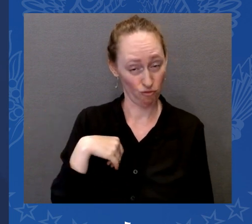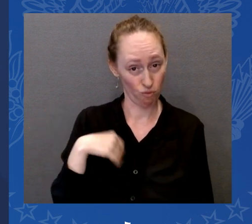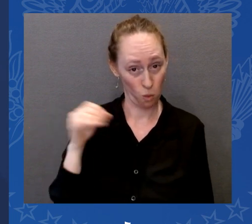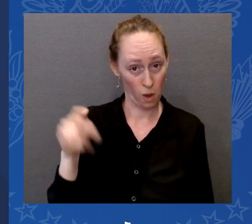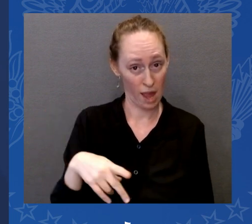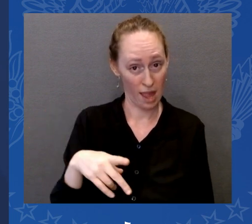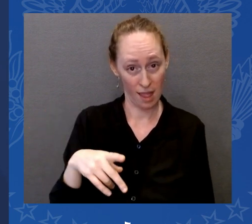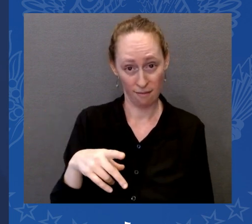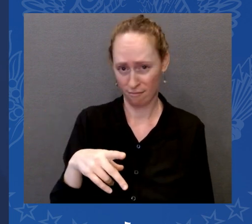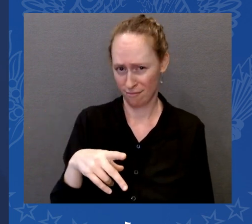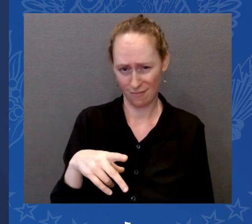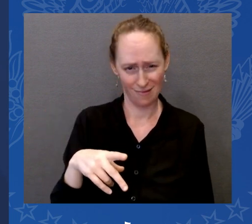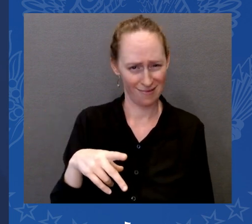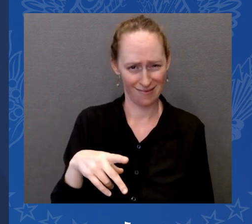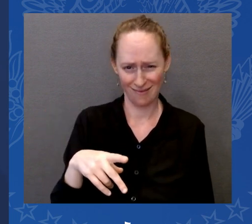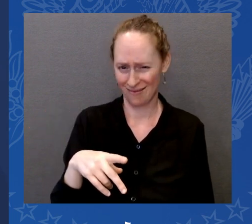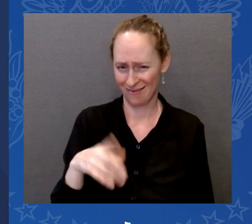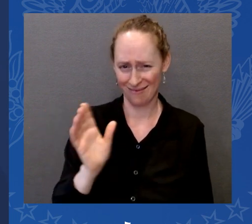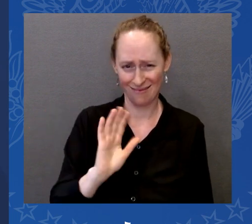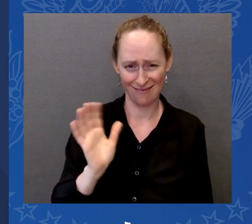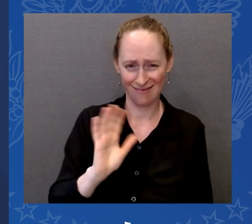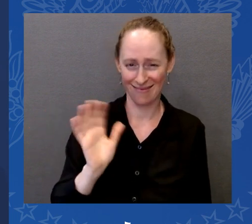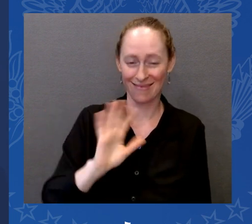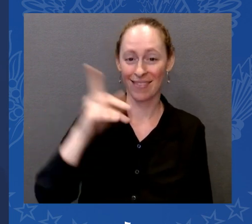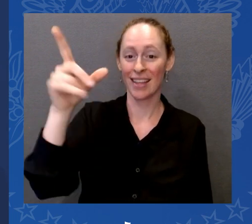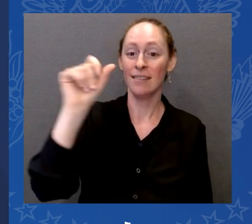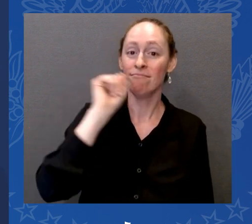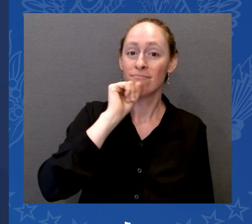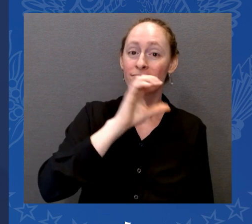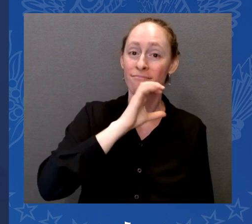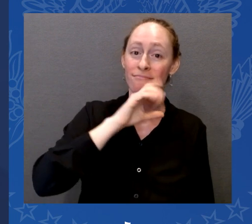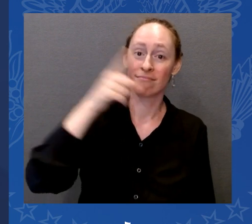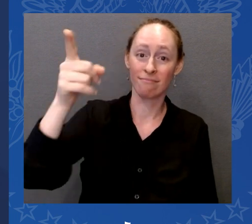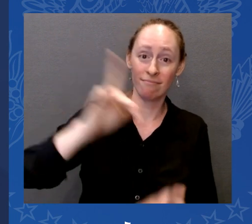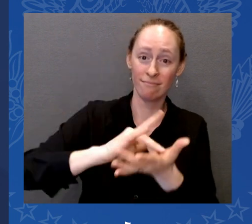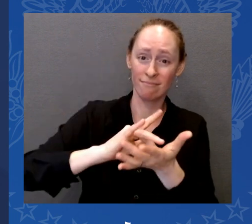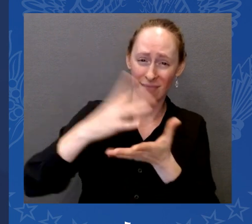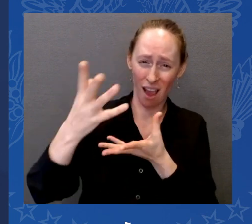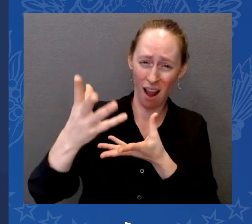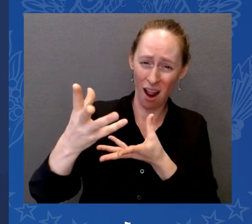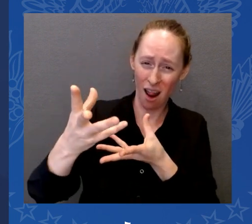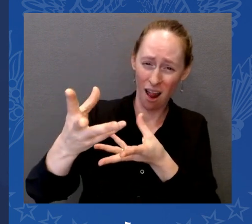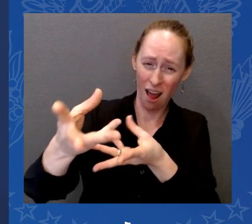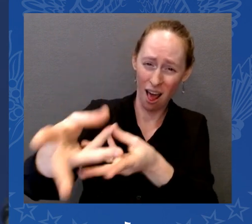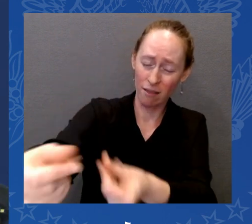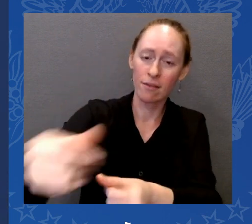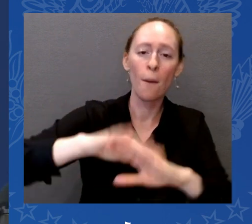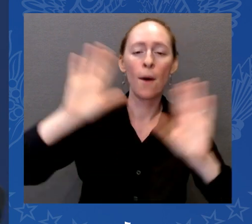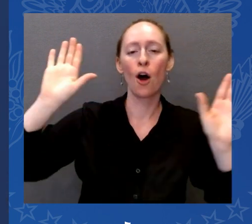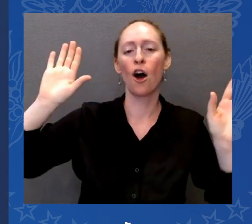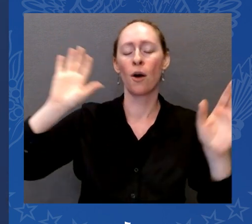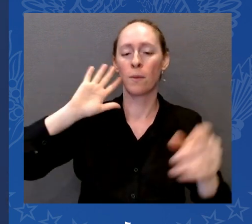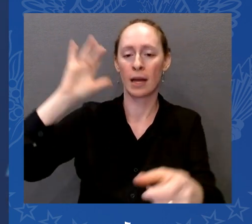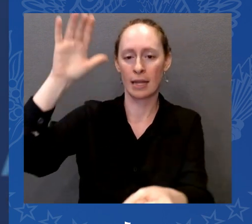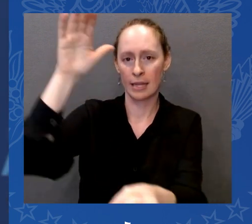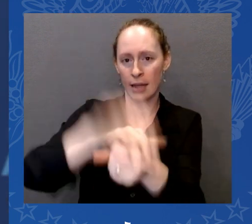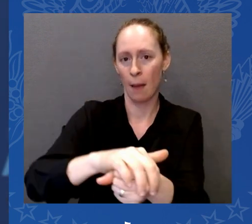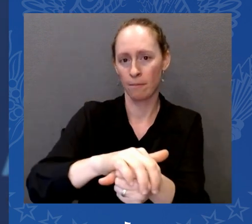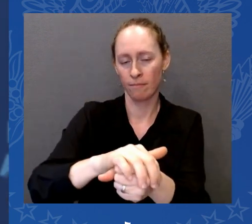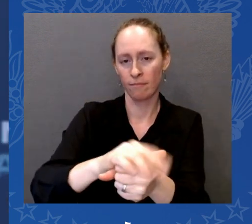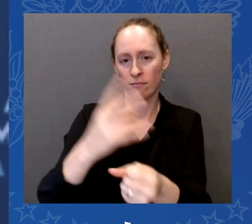out-of-pocket prescriptions starting next year. Prescription drugs, and it's the law now, will not have to pay if they're on Medicare more